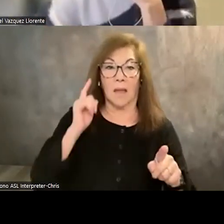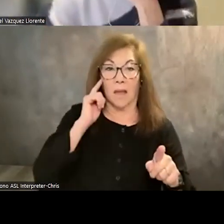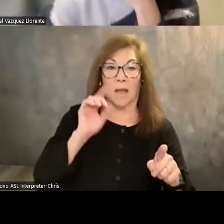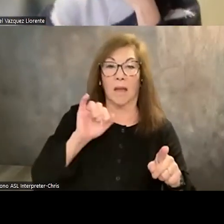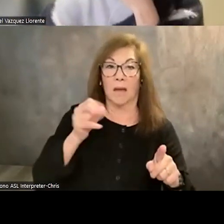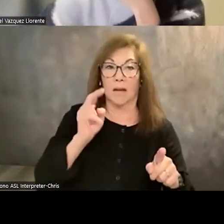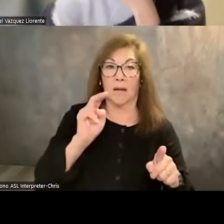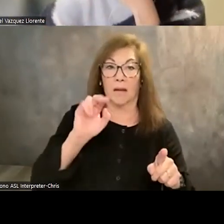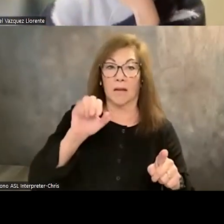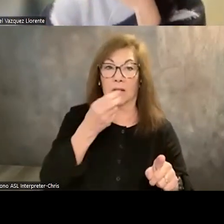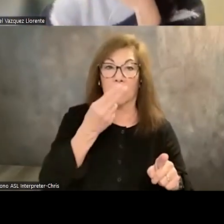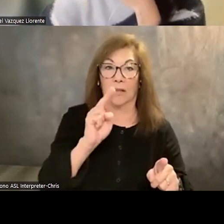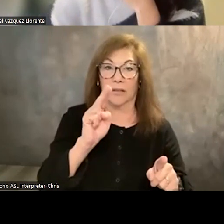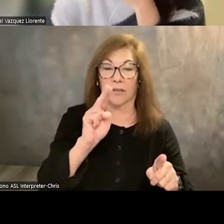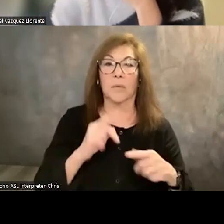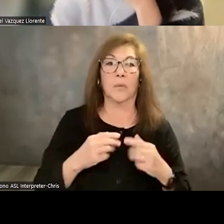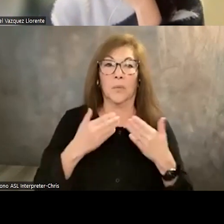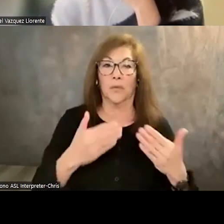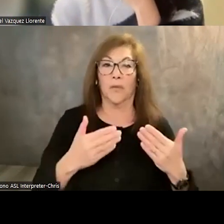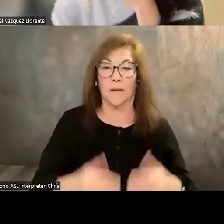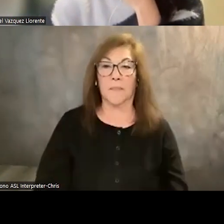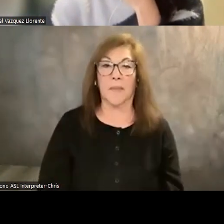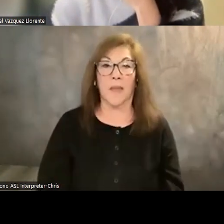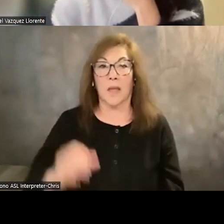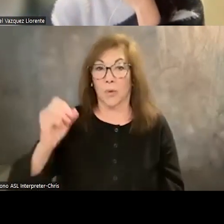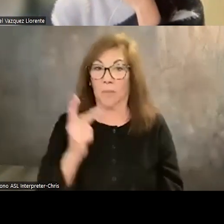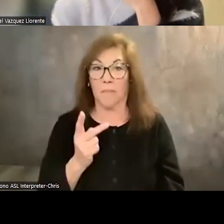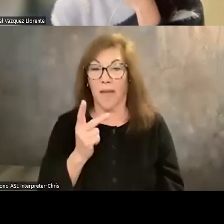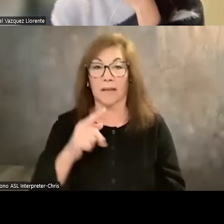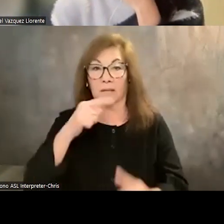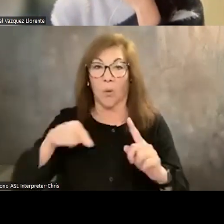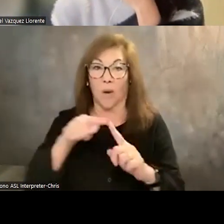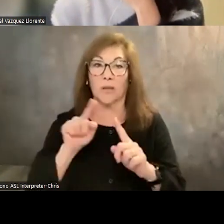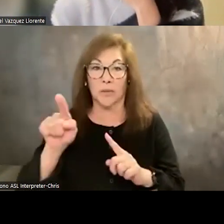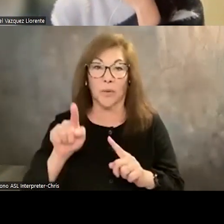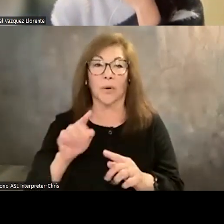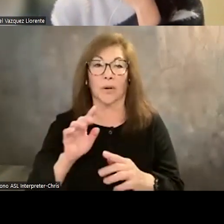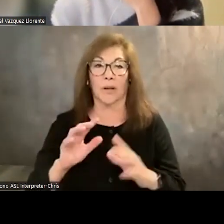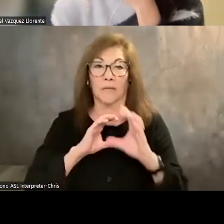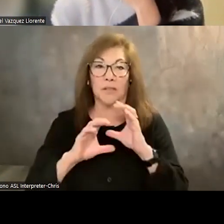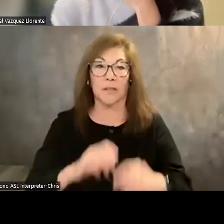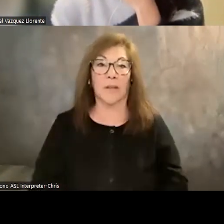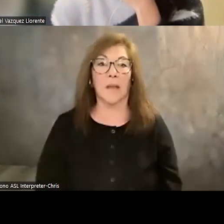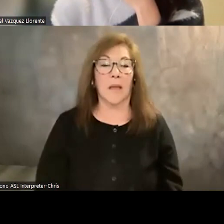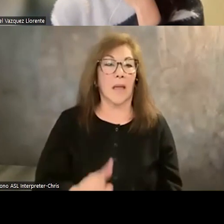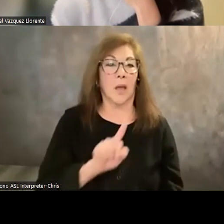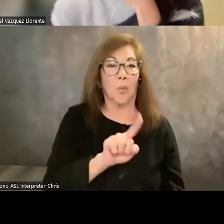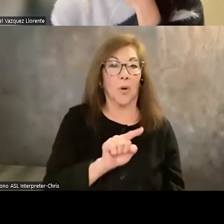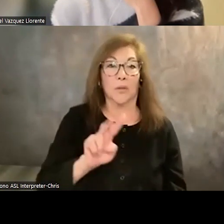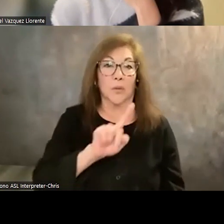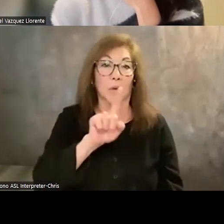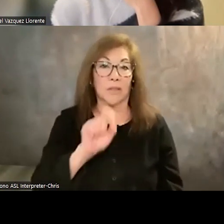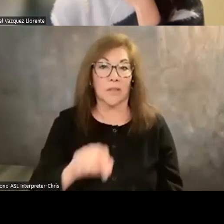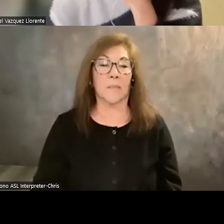I think we'll maybe move on to Violetta, who's with us, and maybe come back around. I had perhaps a couple, a question or two about, you